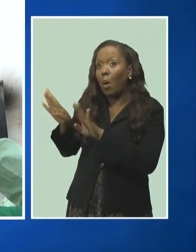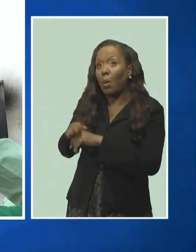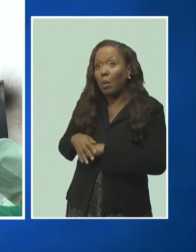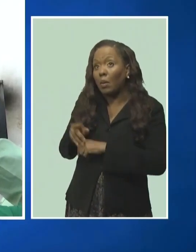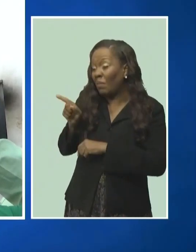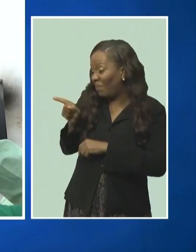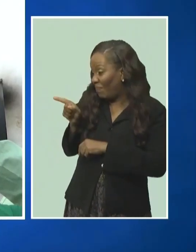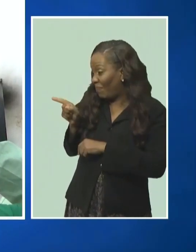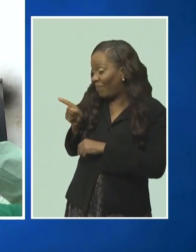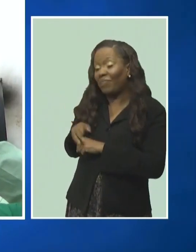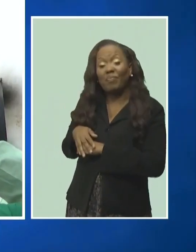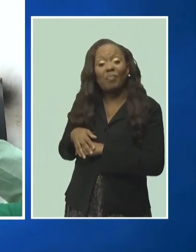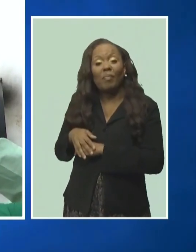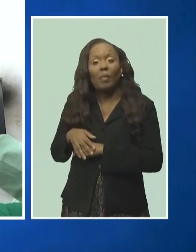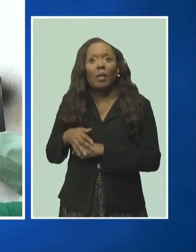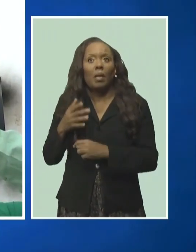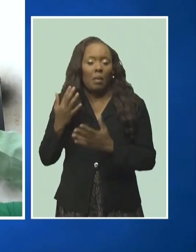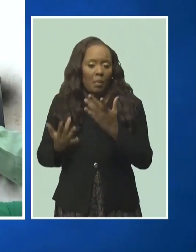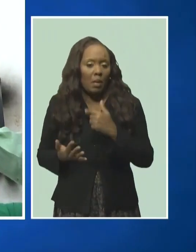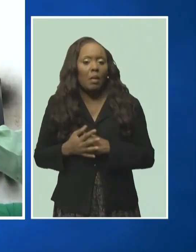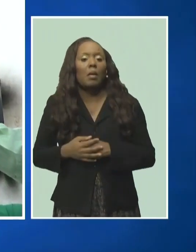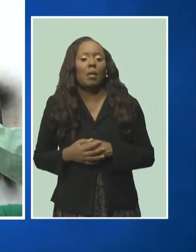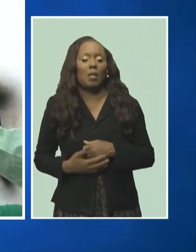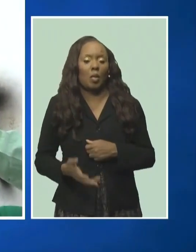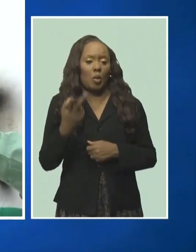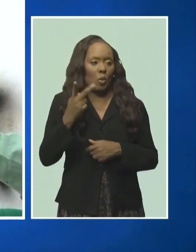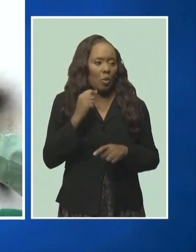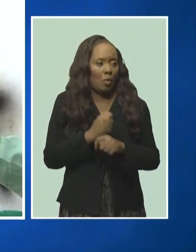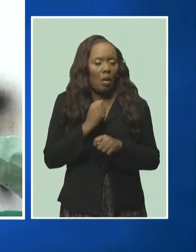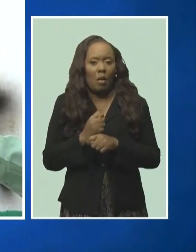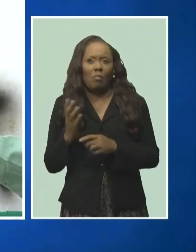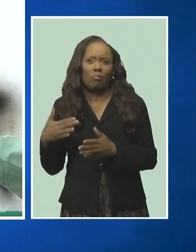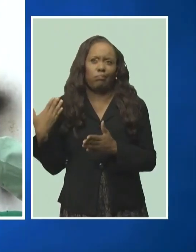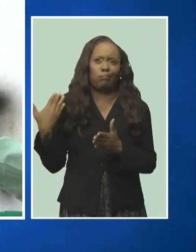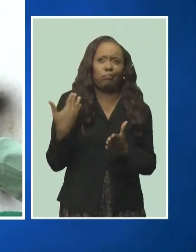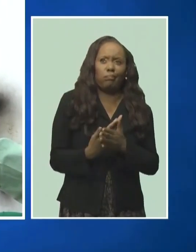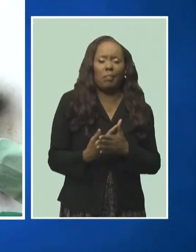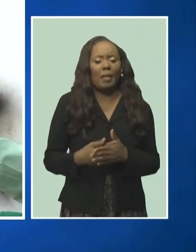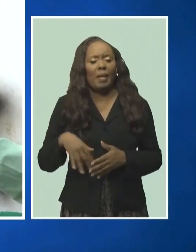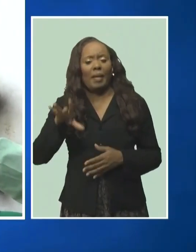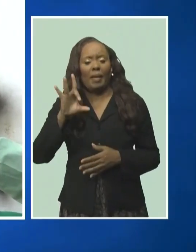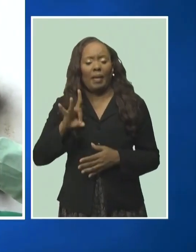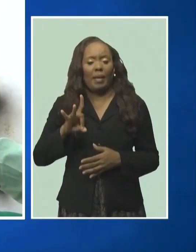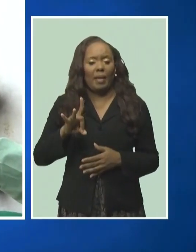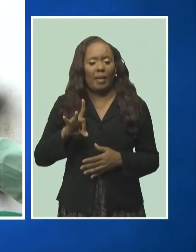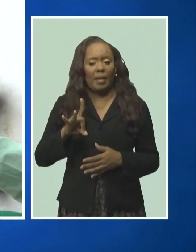and then tried to get it out because it was still burning. And then the